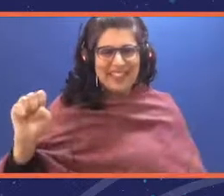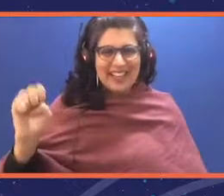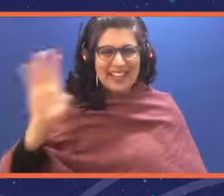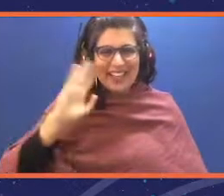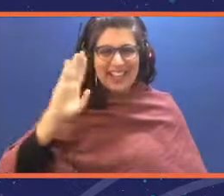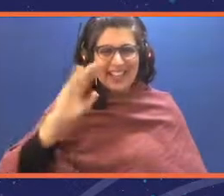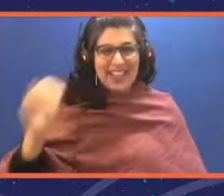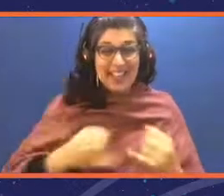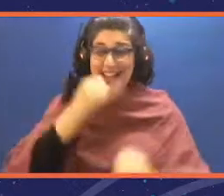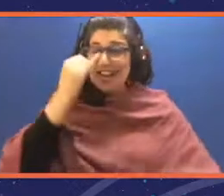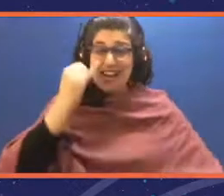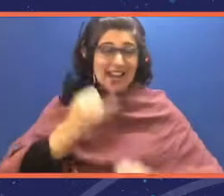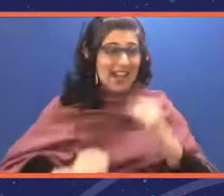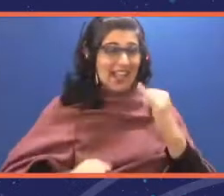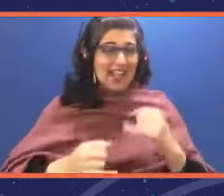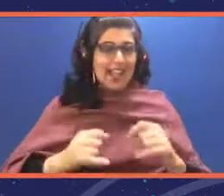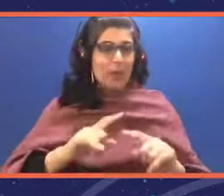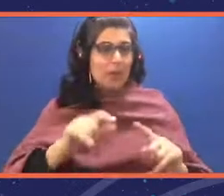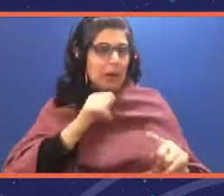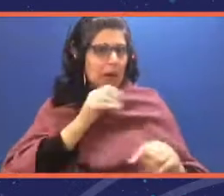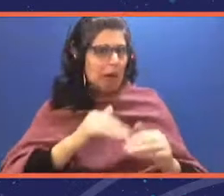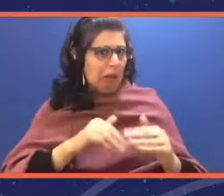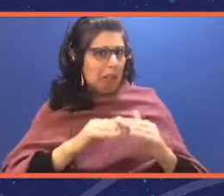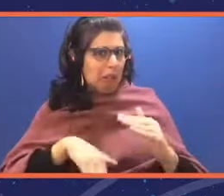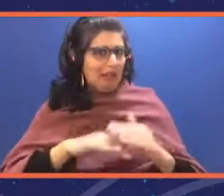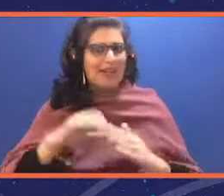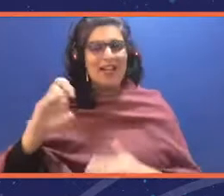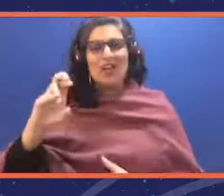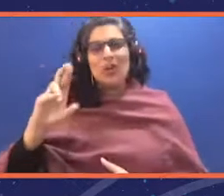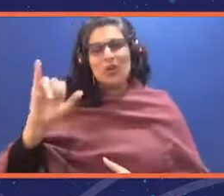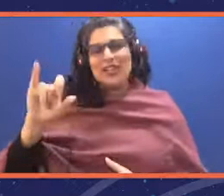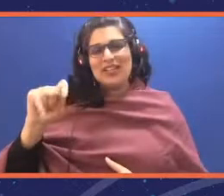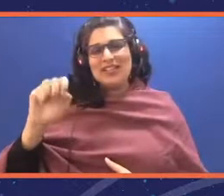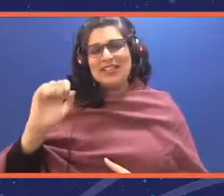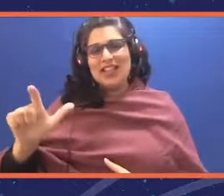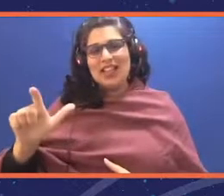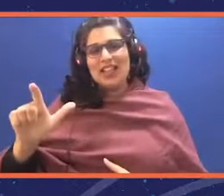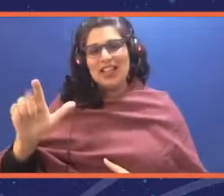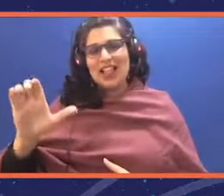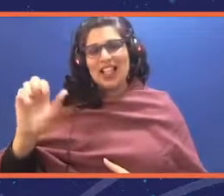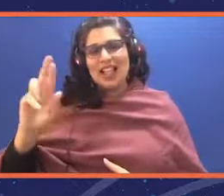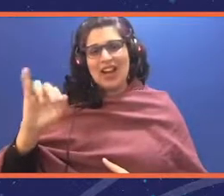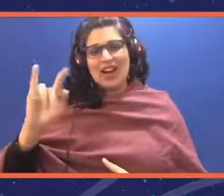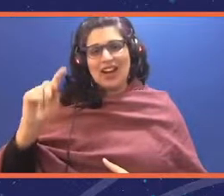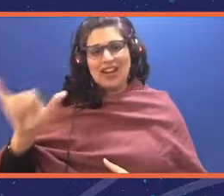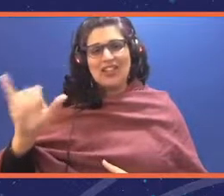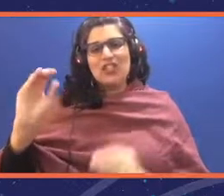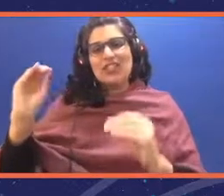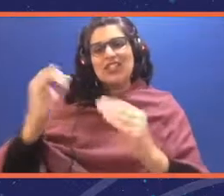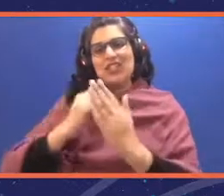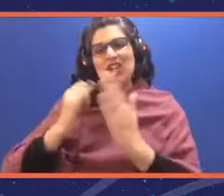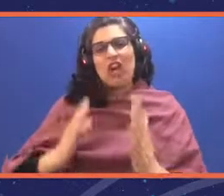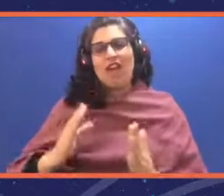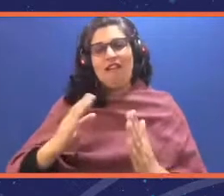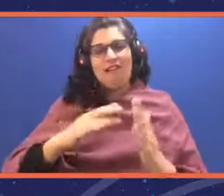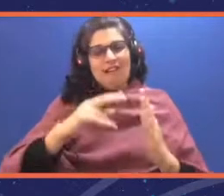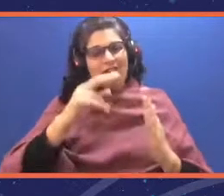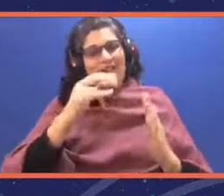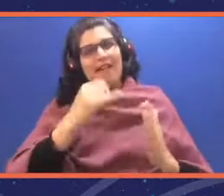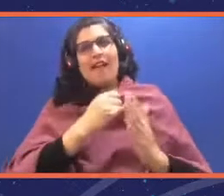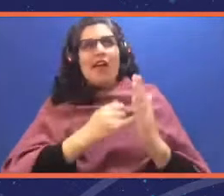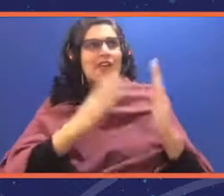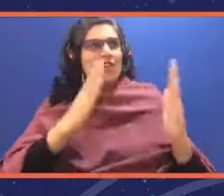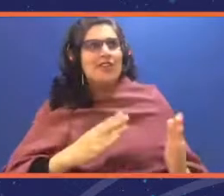Lastly, but not least, we have Crystal Clarity. She's a teaching artist, an illustrator, a printmaker, art director, dream